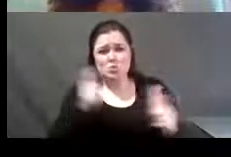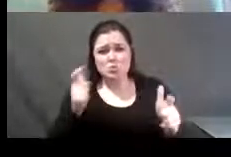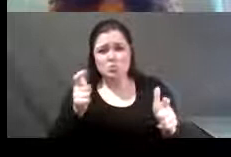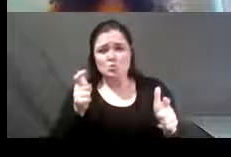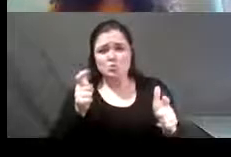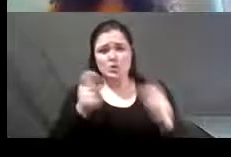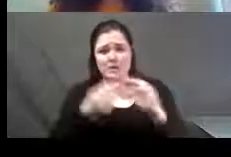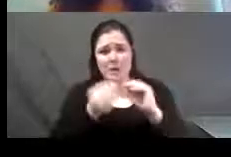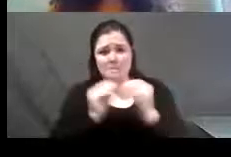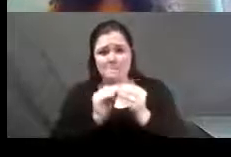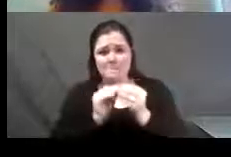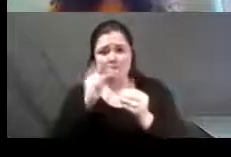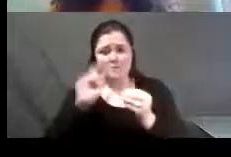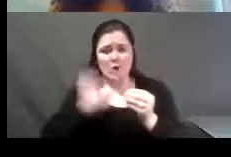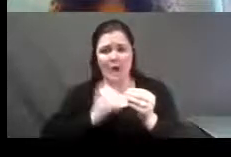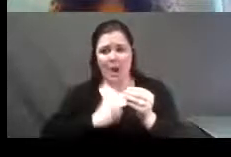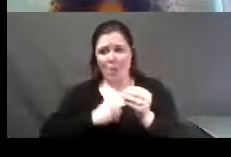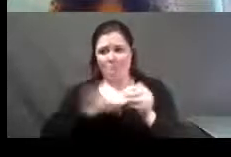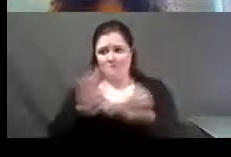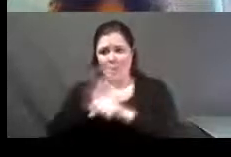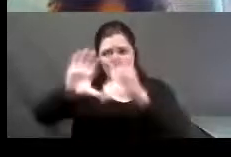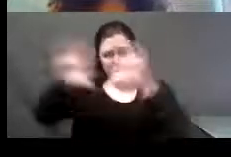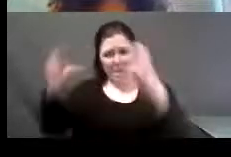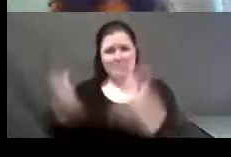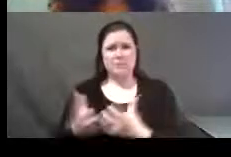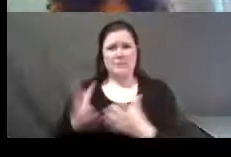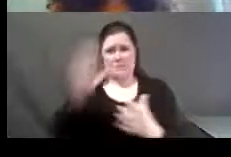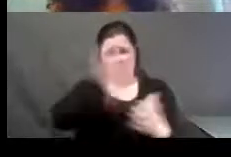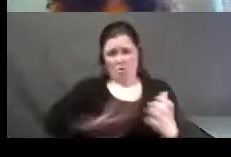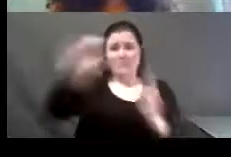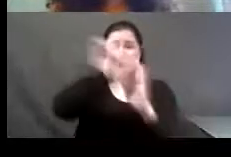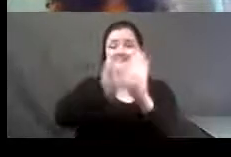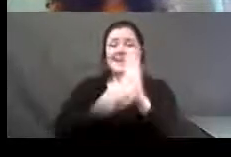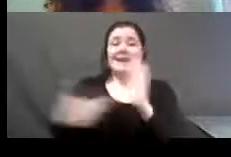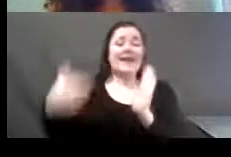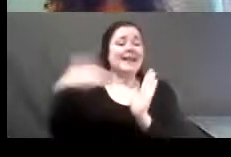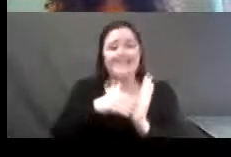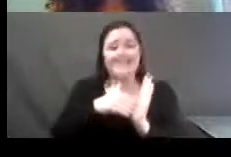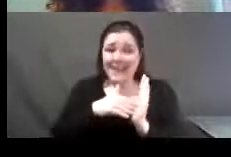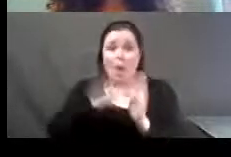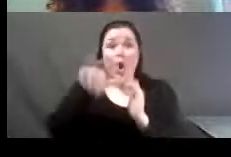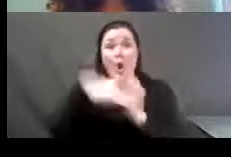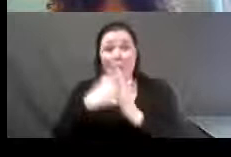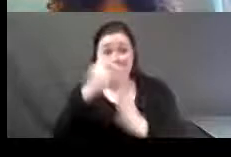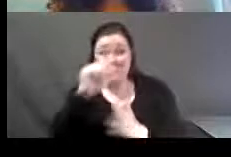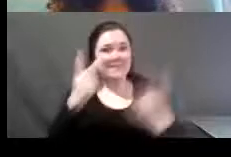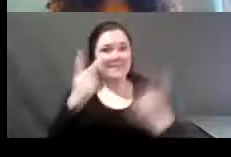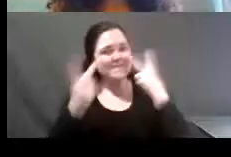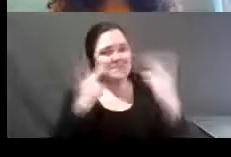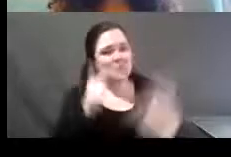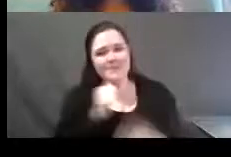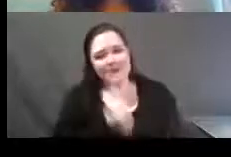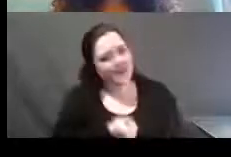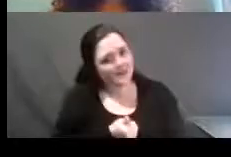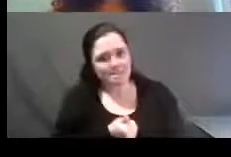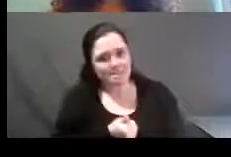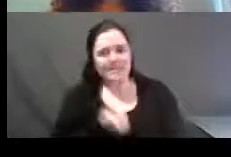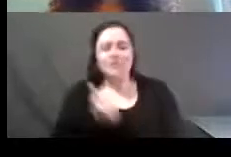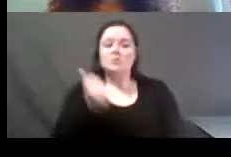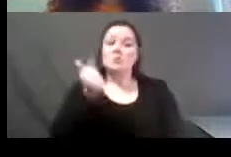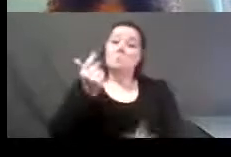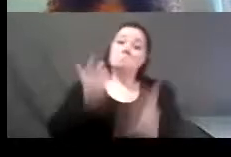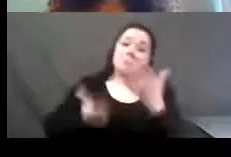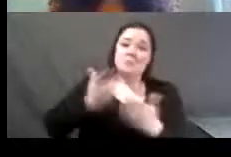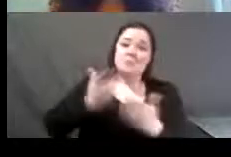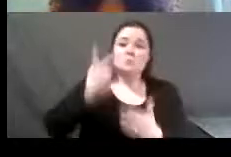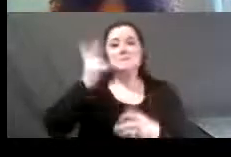number in our population, and again, not all disabilities are visible. So I'm sure there may be people